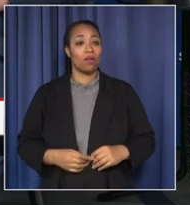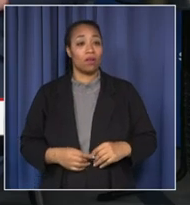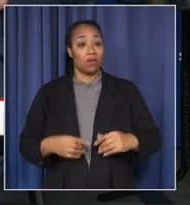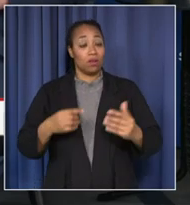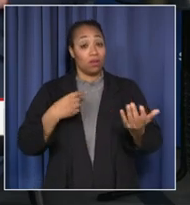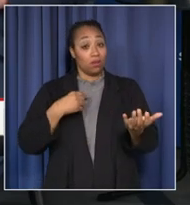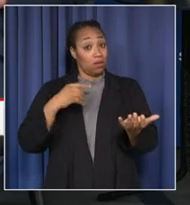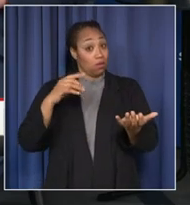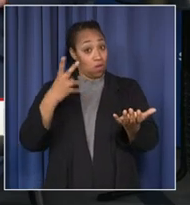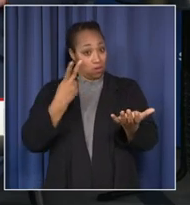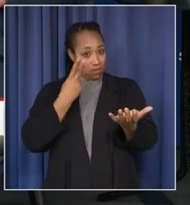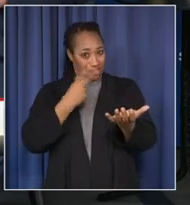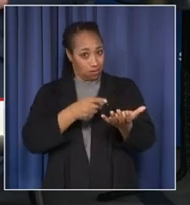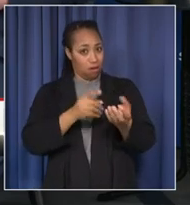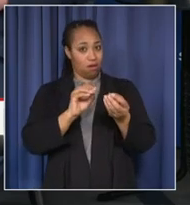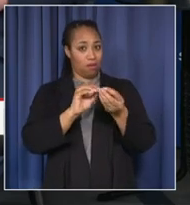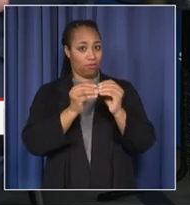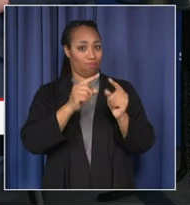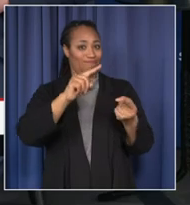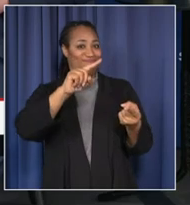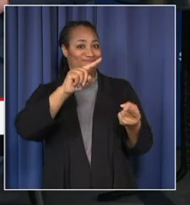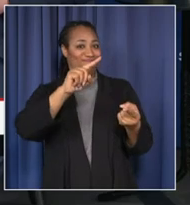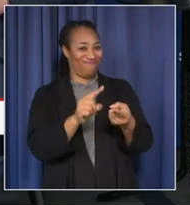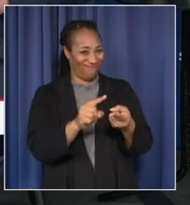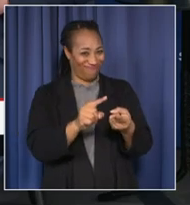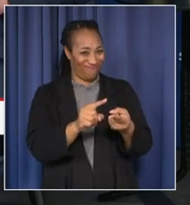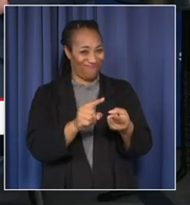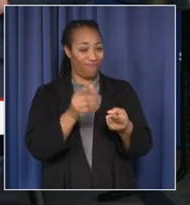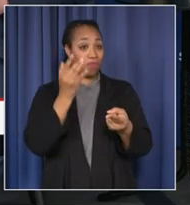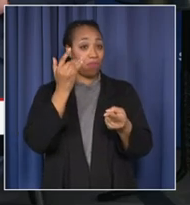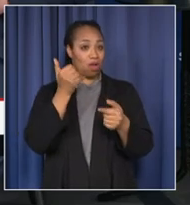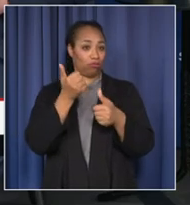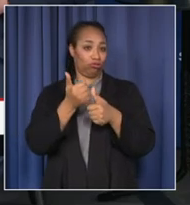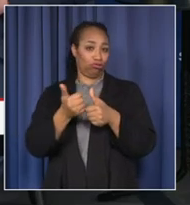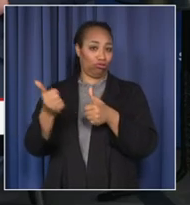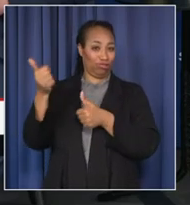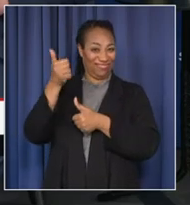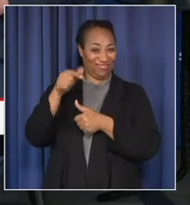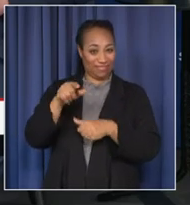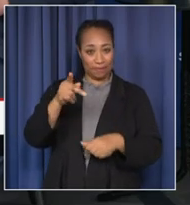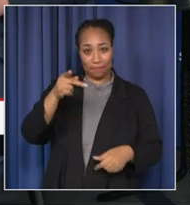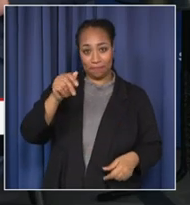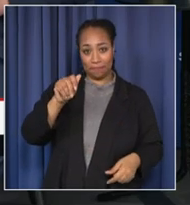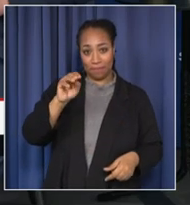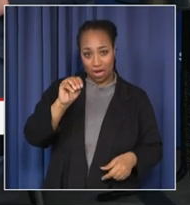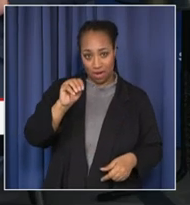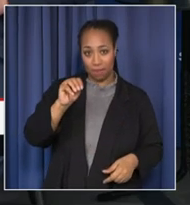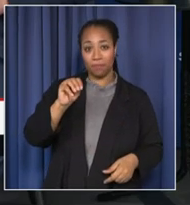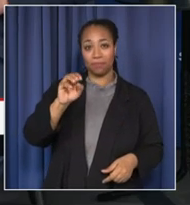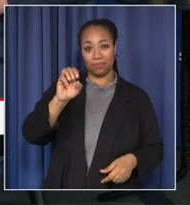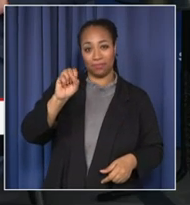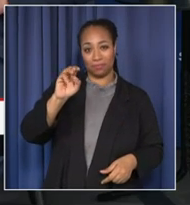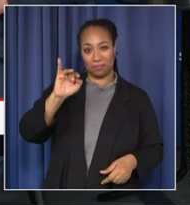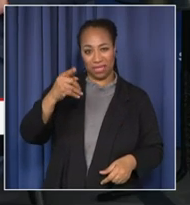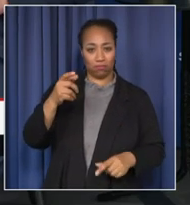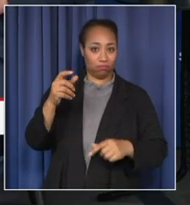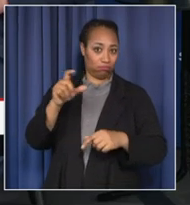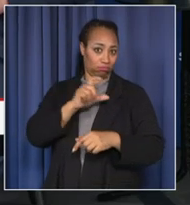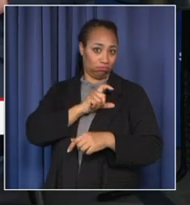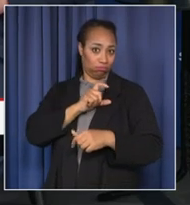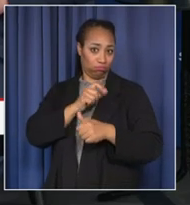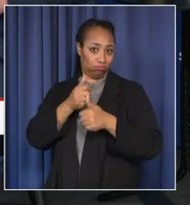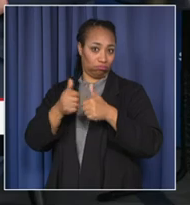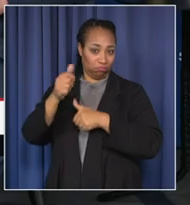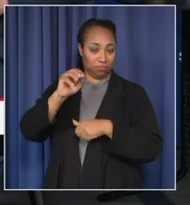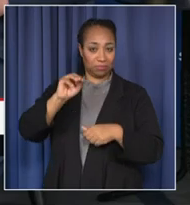Pamela Smith, has done. And one of the tools that she has used is a real-time crime